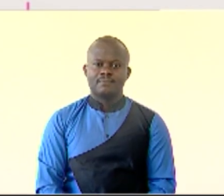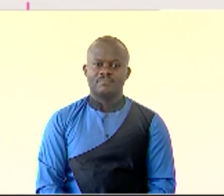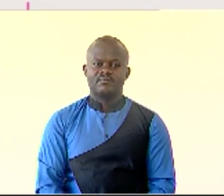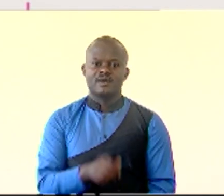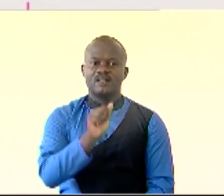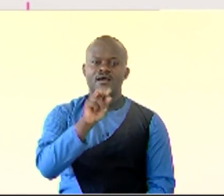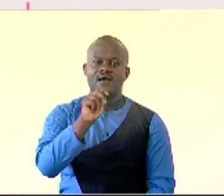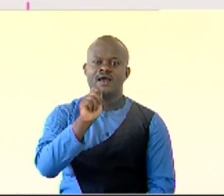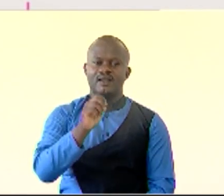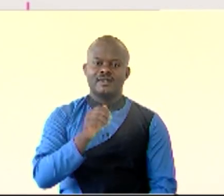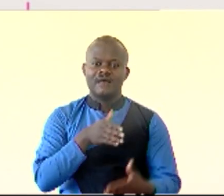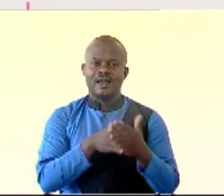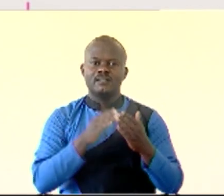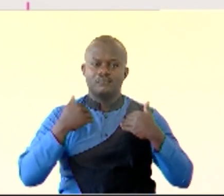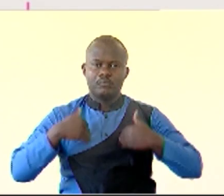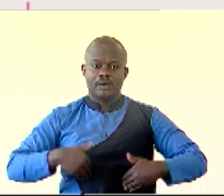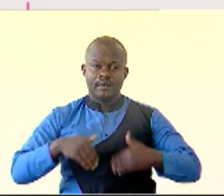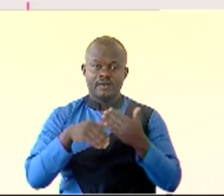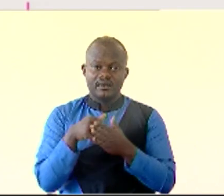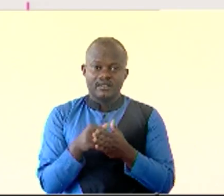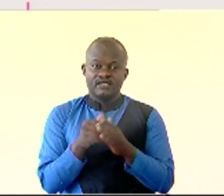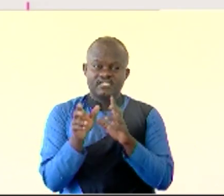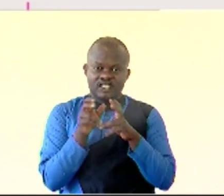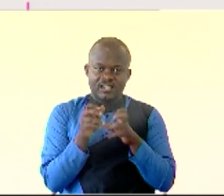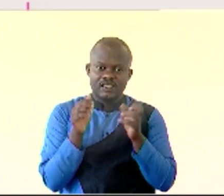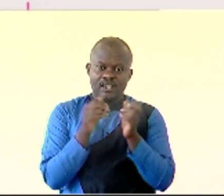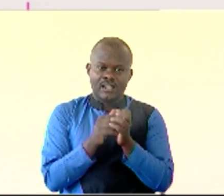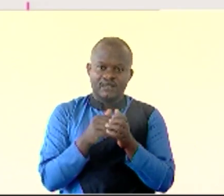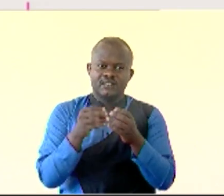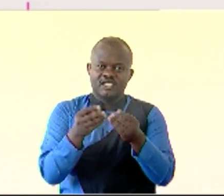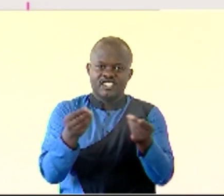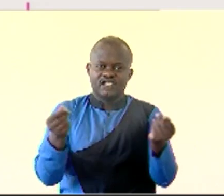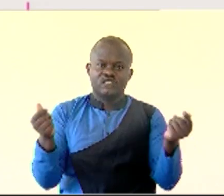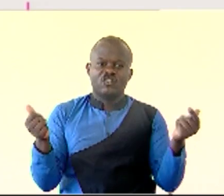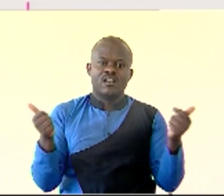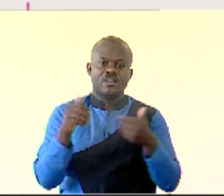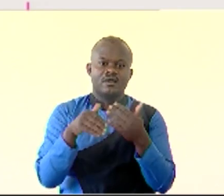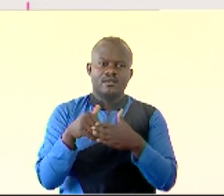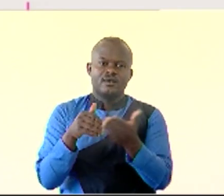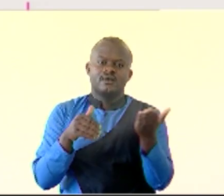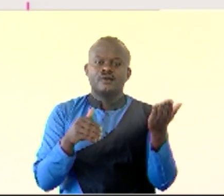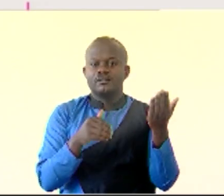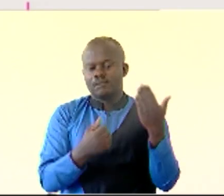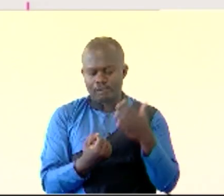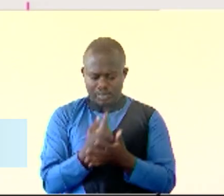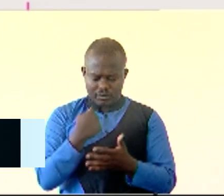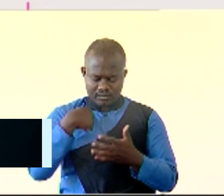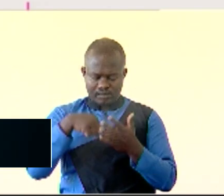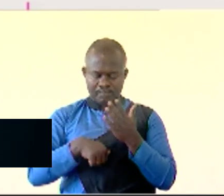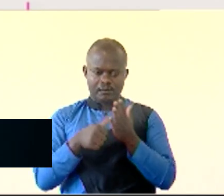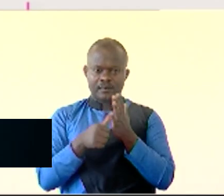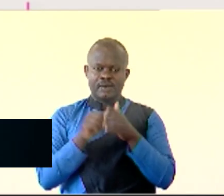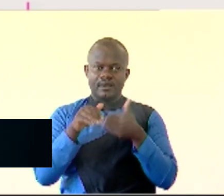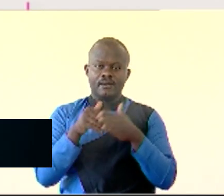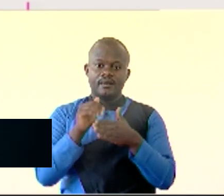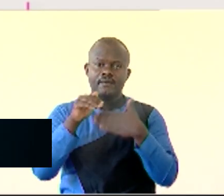Antibodies detects and neutralizes the antigens by binding to them, because antigens and antibodies must be